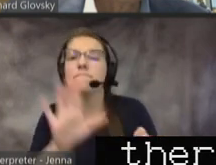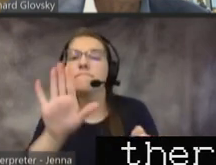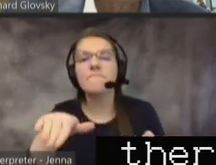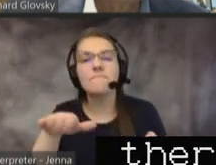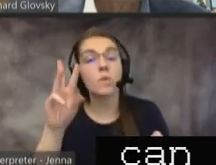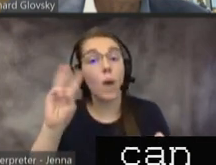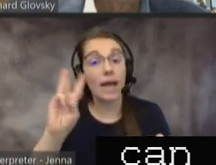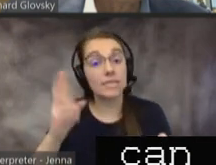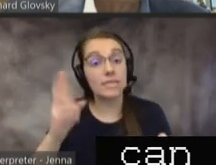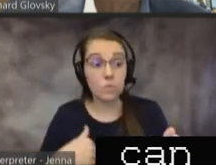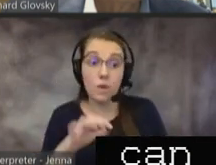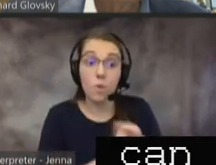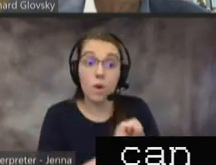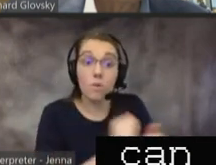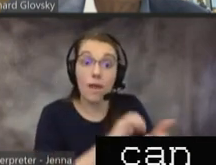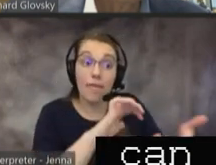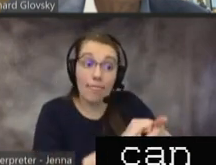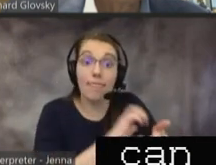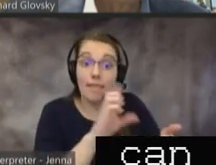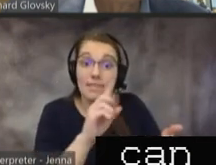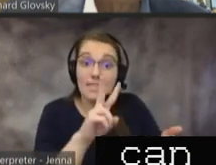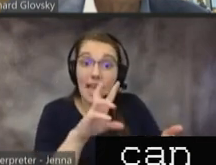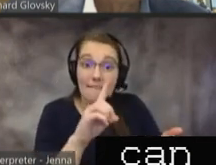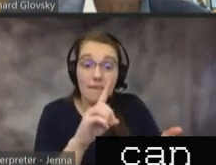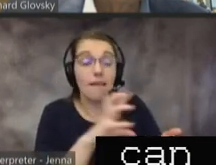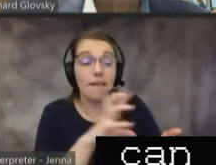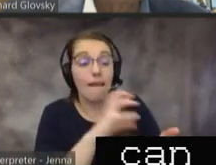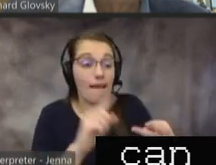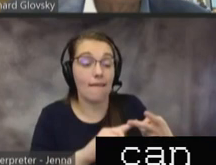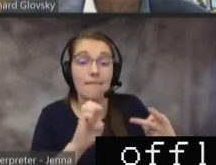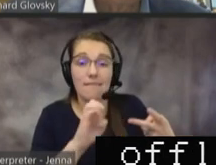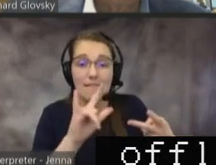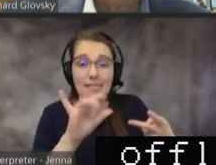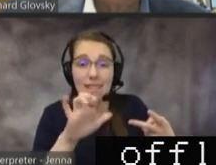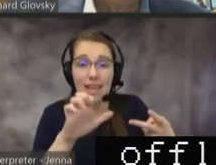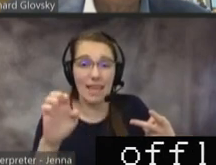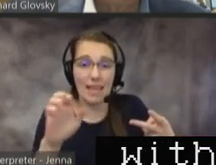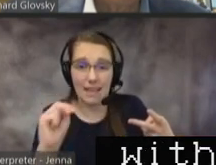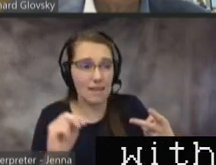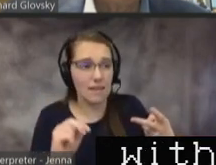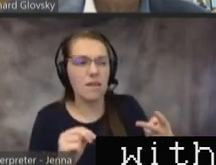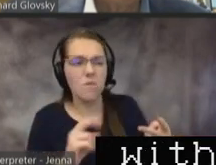Elaine, so we can follow up offline because we haven't checked in about it in a while.